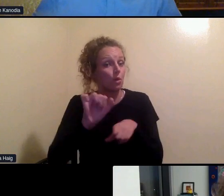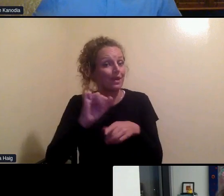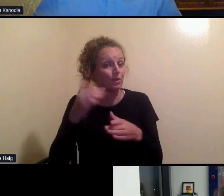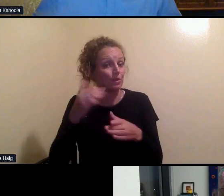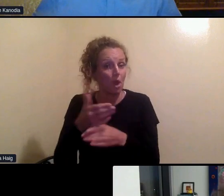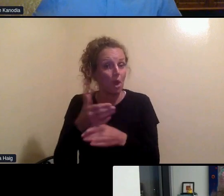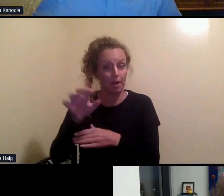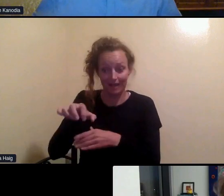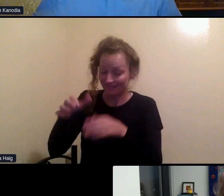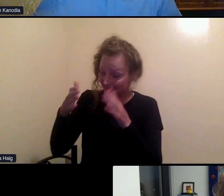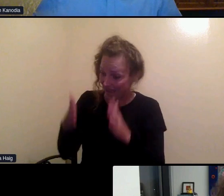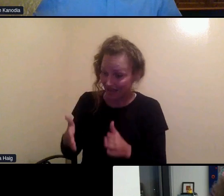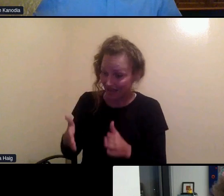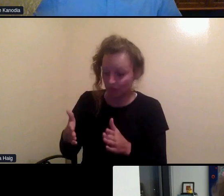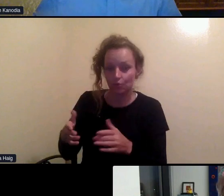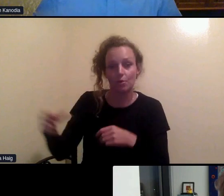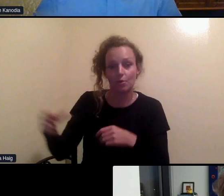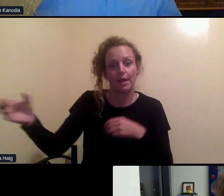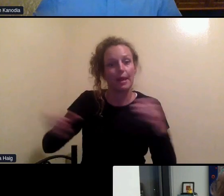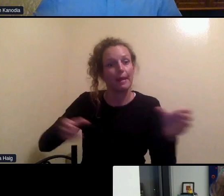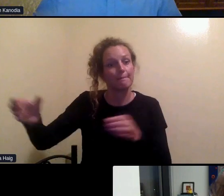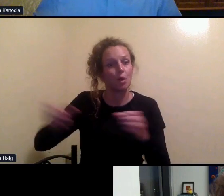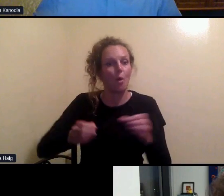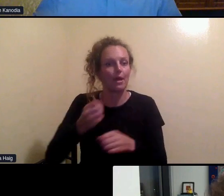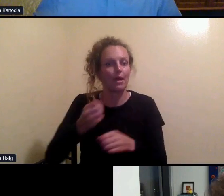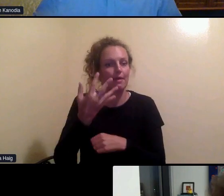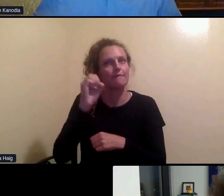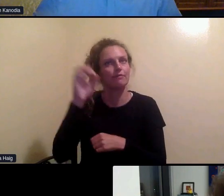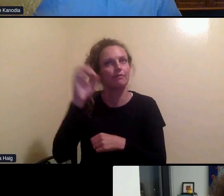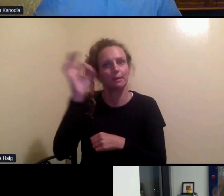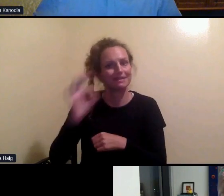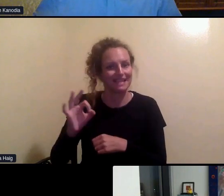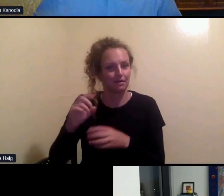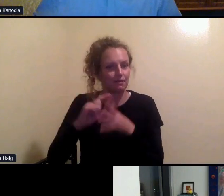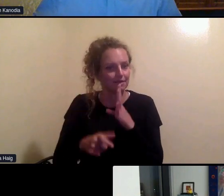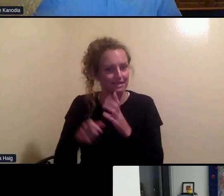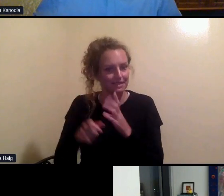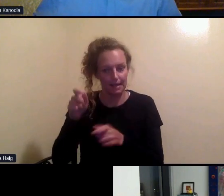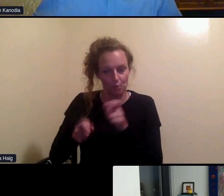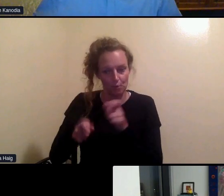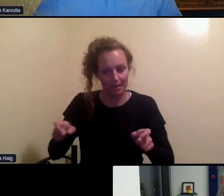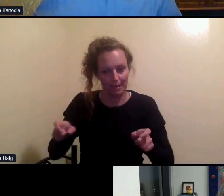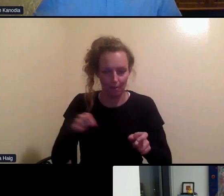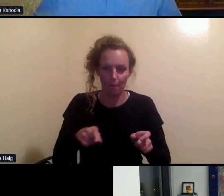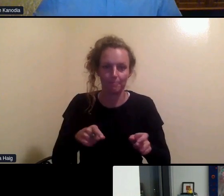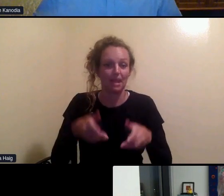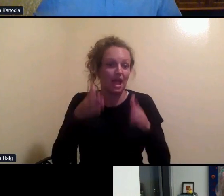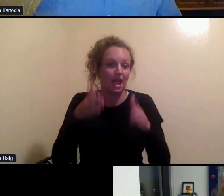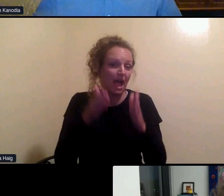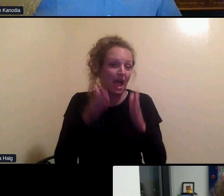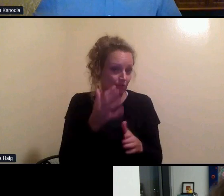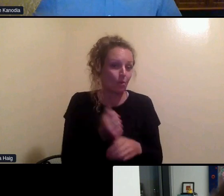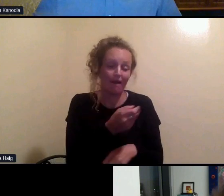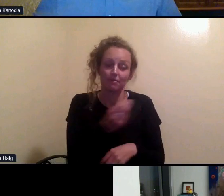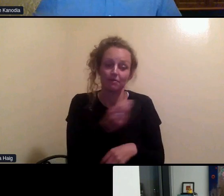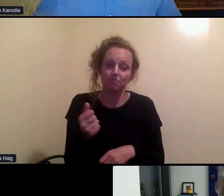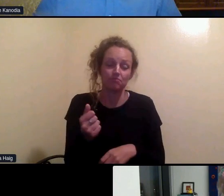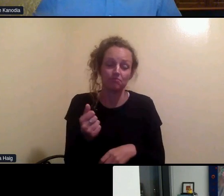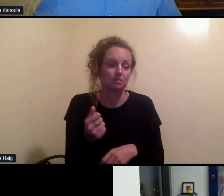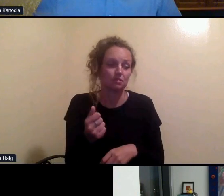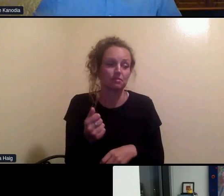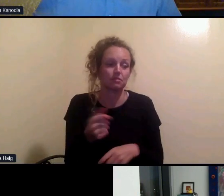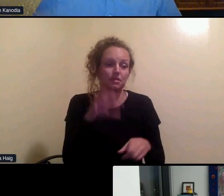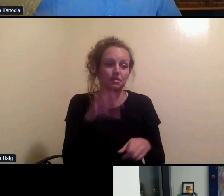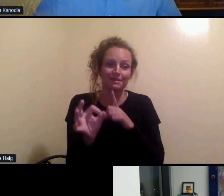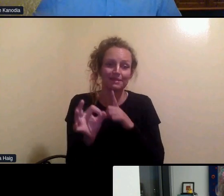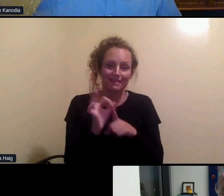it, construction companies had to have a percentage of disabled people in their workforce. So all of a sudden you had representation within the